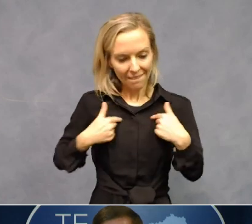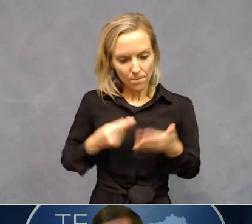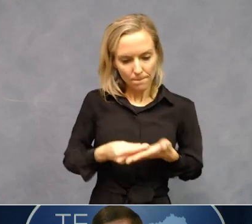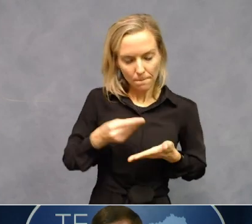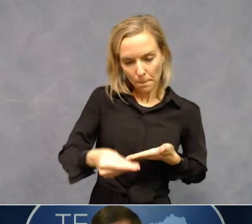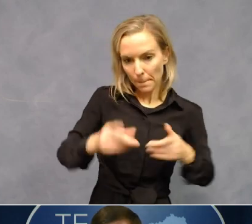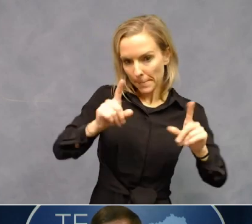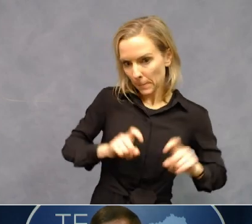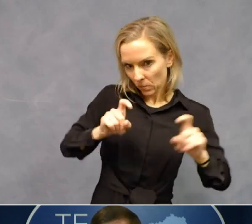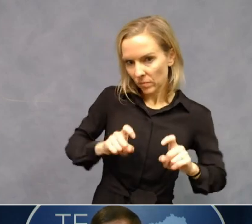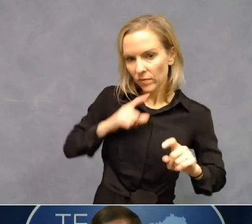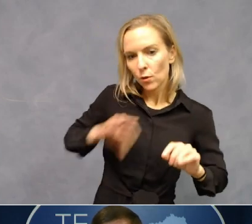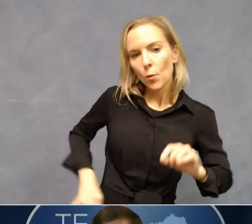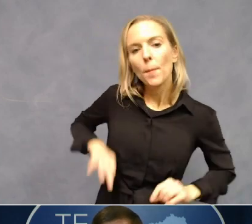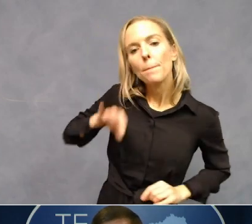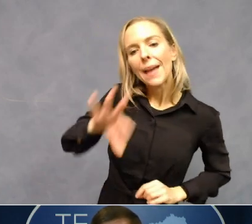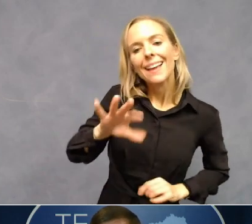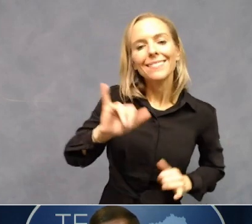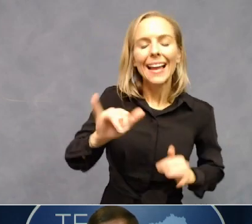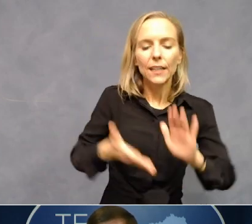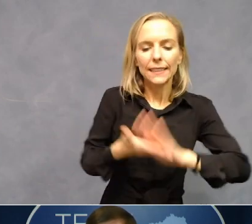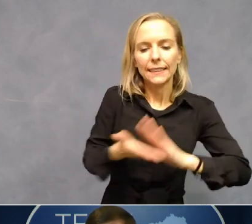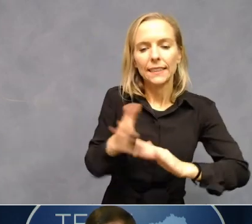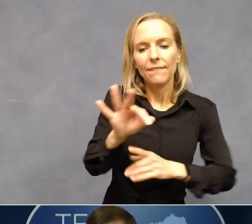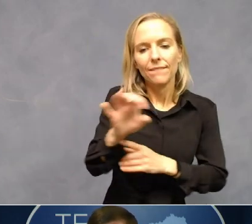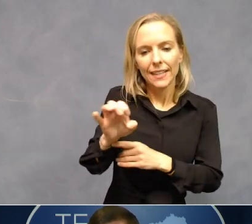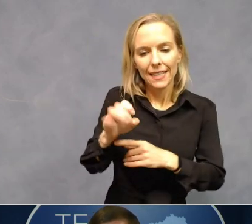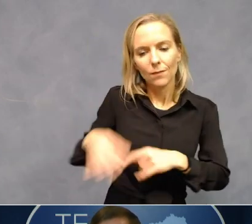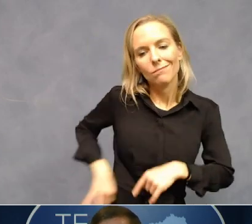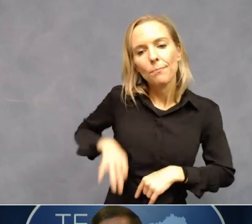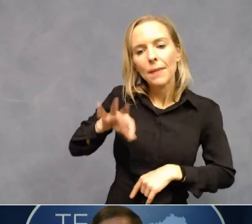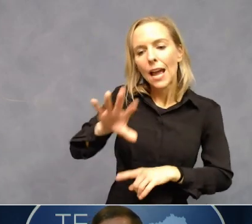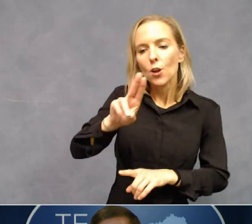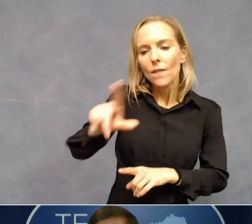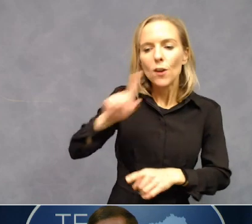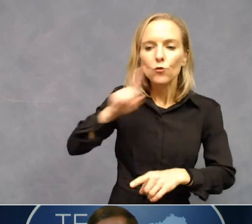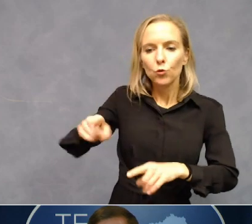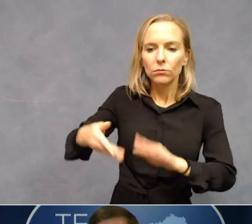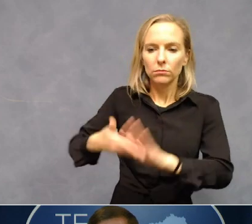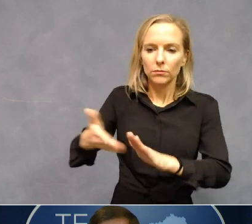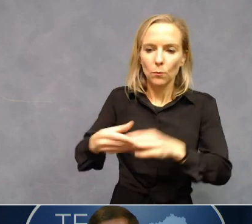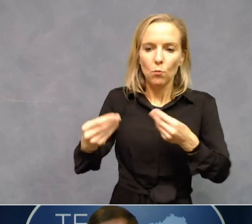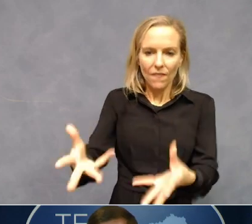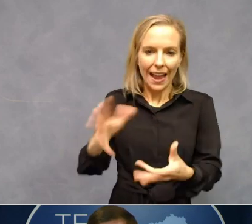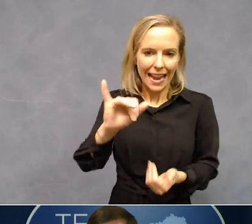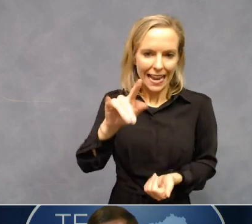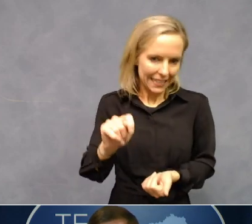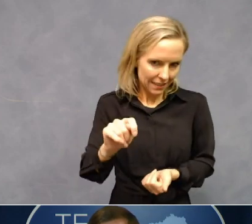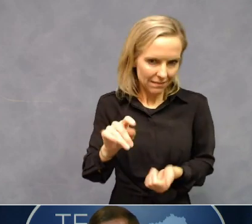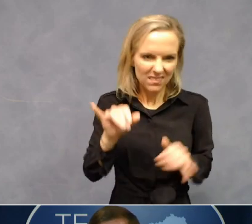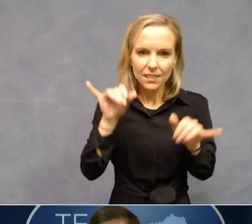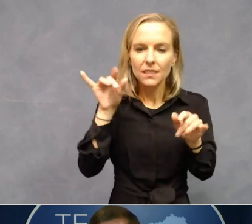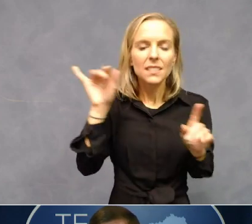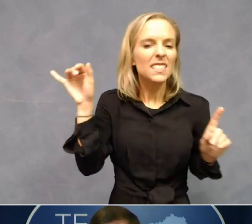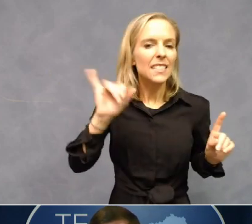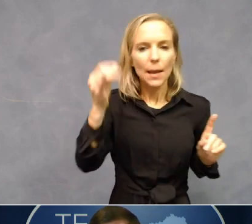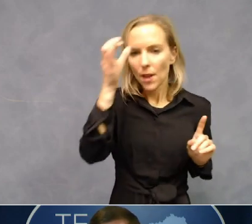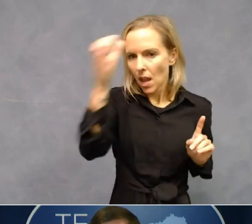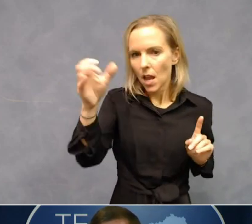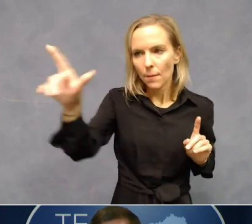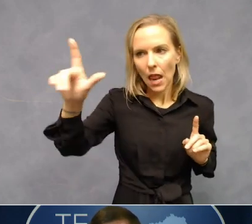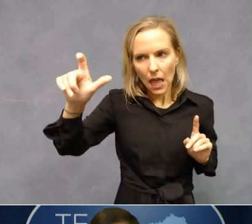an administrative fee to U of L for administering it. That is the same at Lexington with